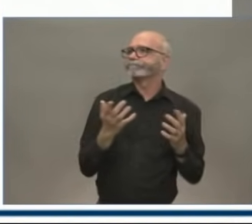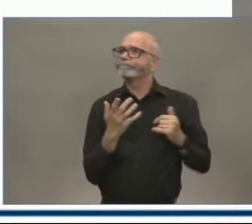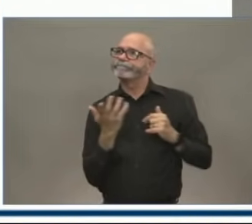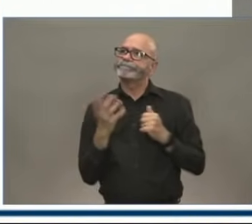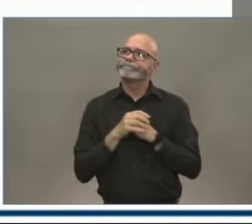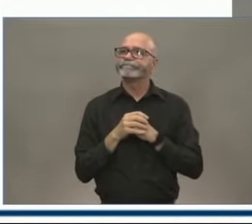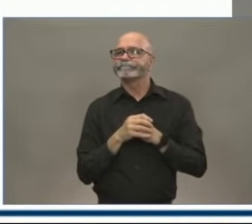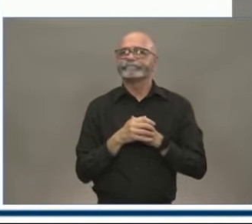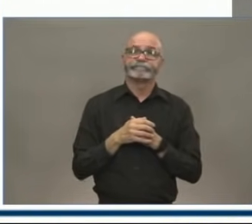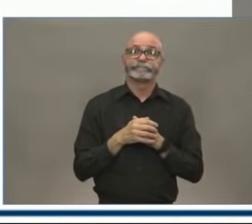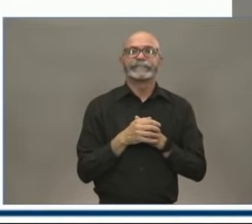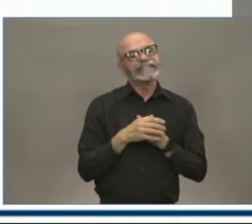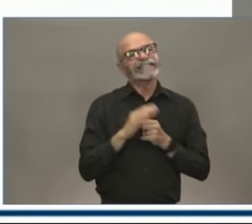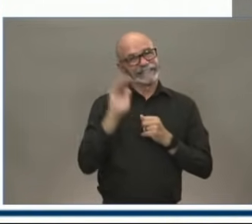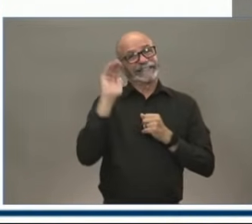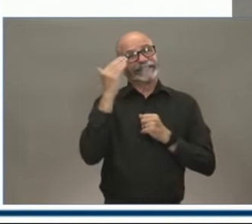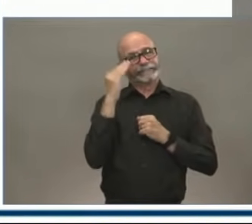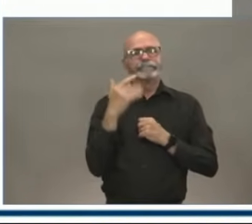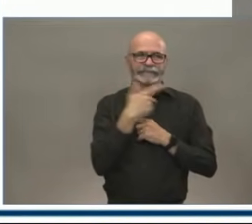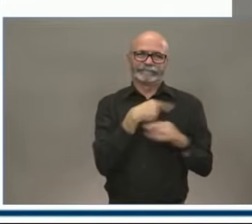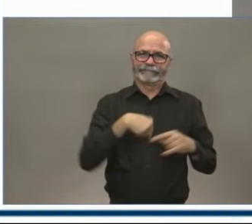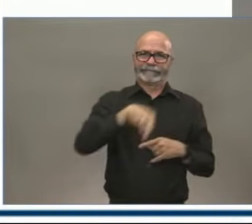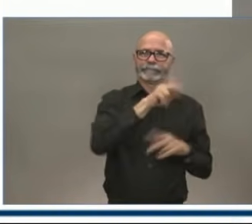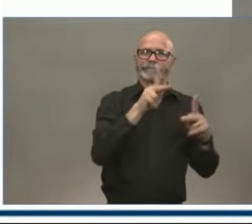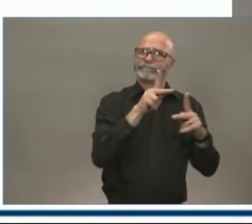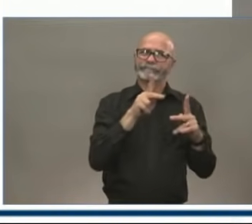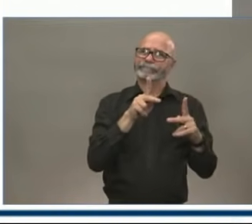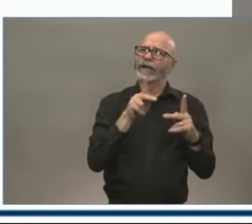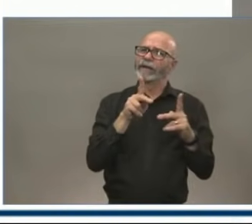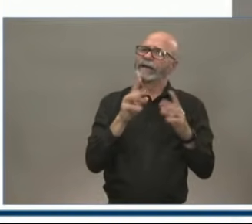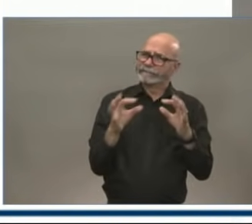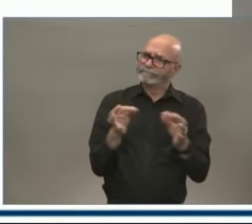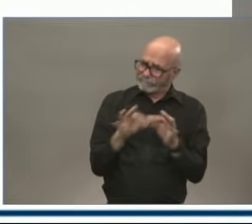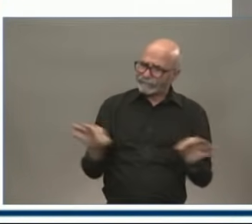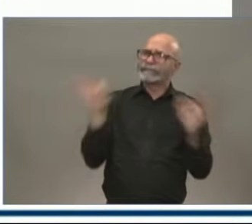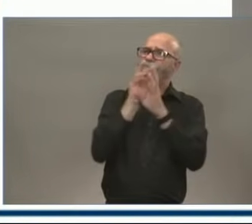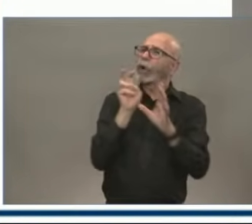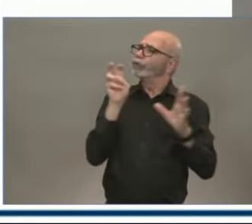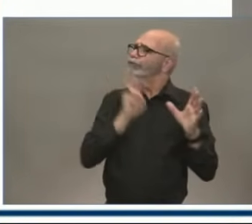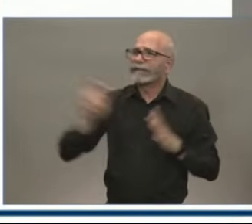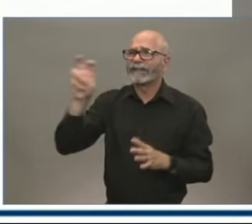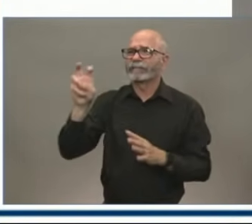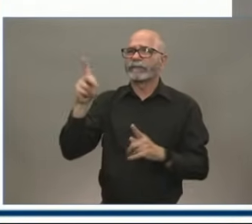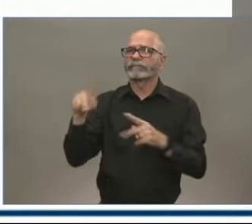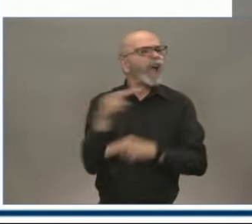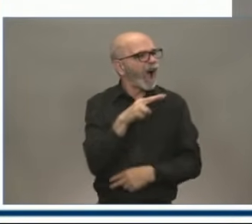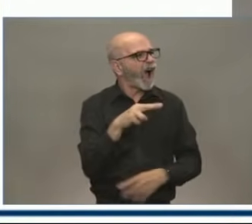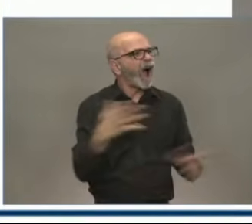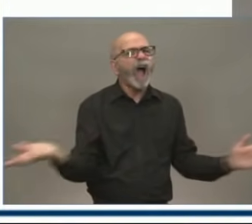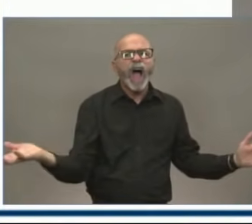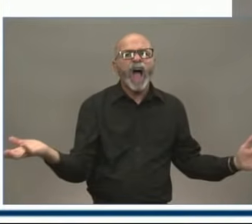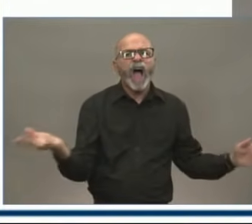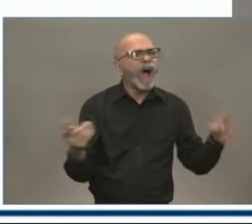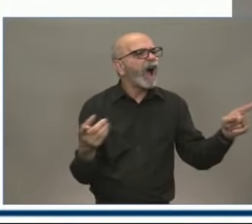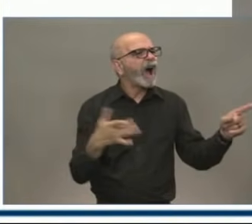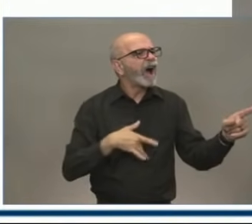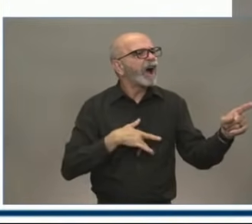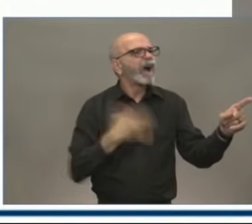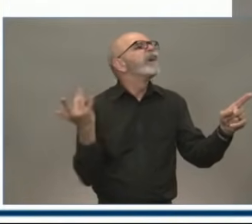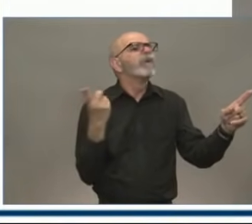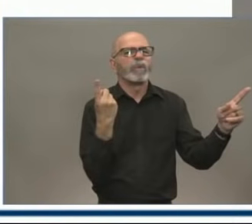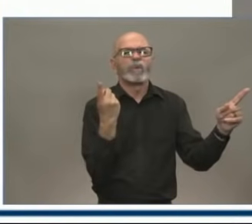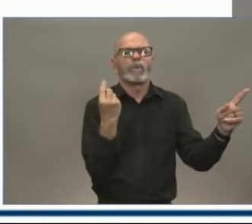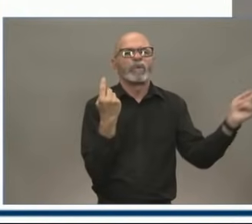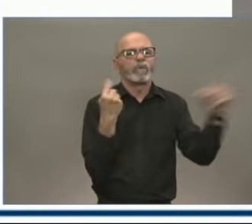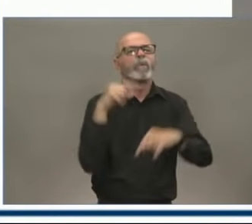as part of essential travel should not be judged, stigmatized, or denied access to services in their home